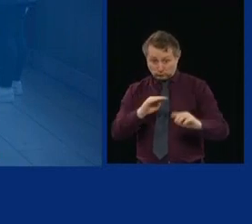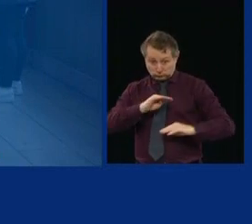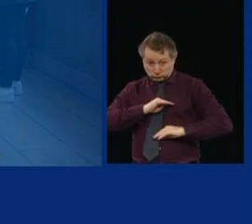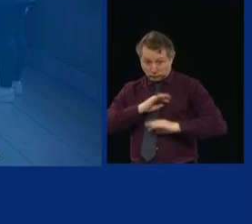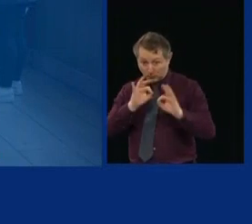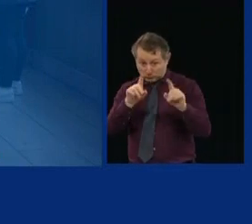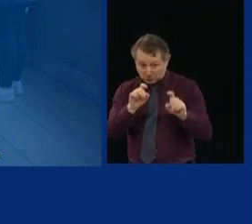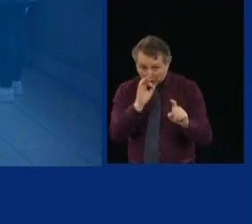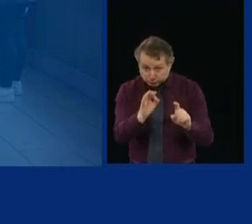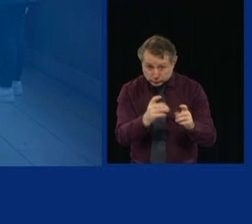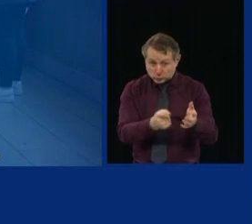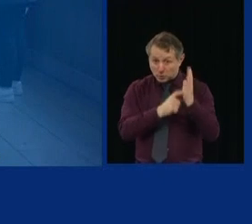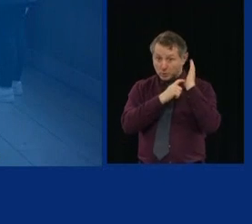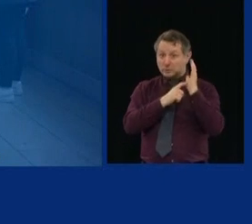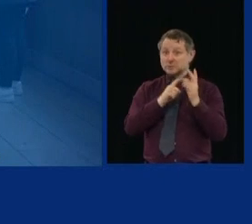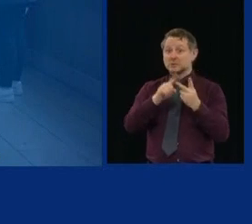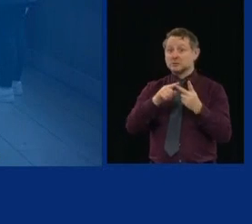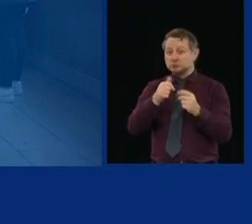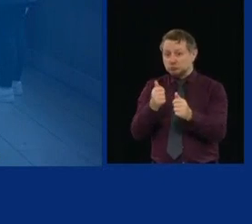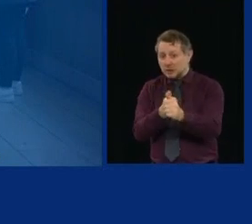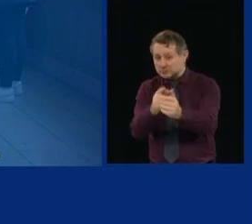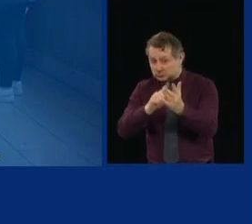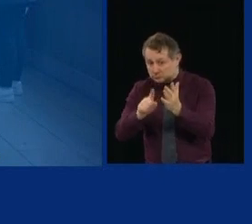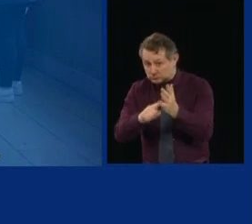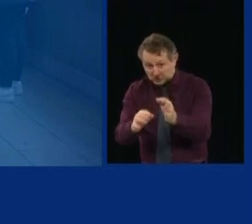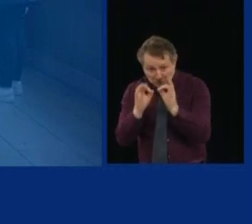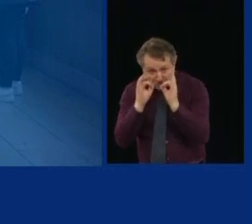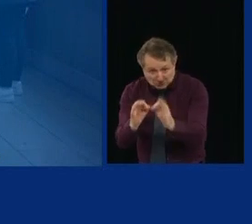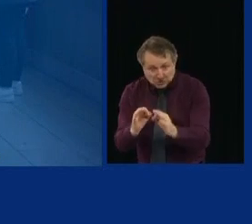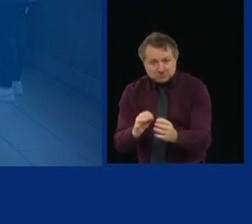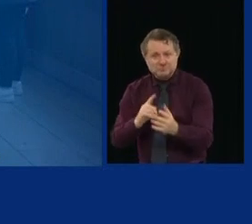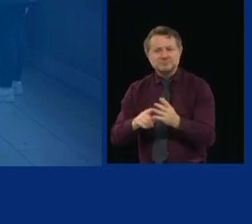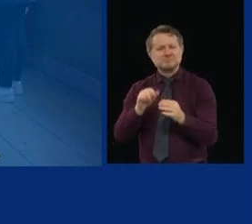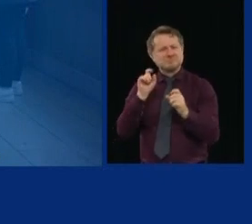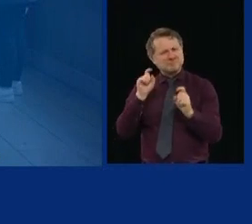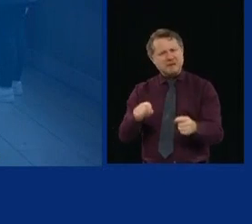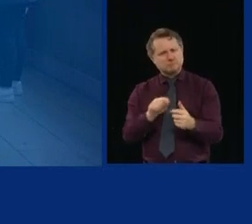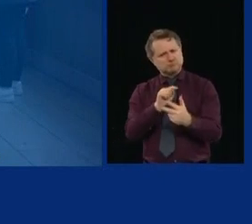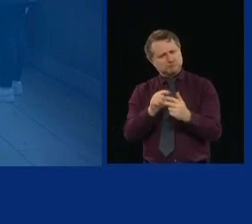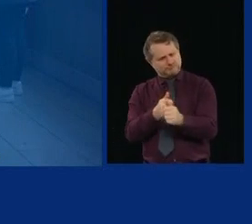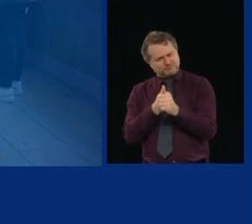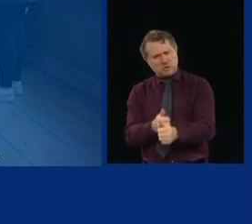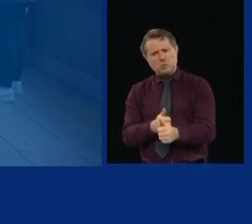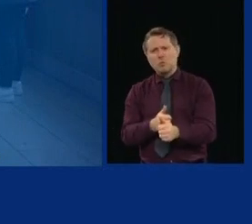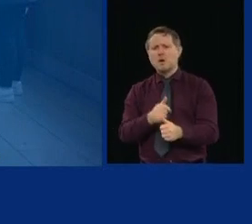also, and it has to be done every day, and that is a logistical, operational challenge.